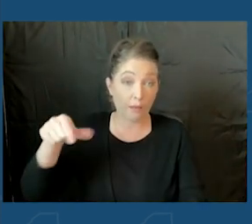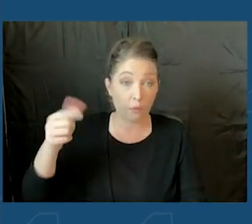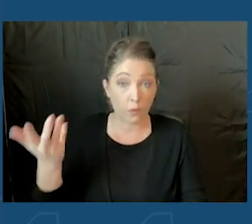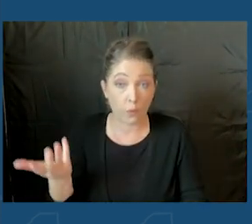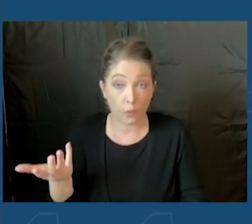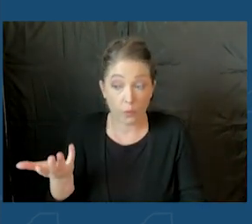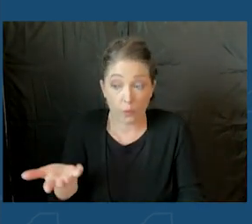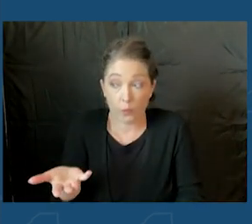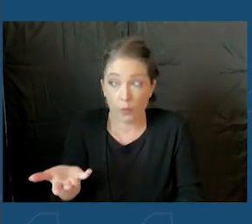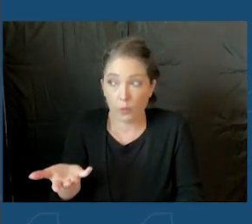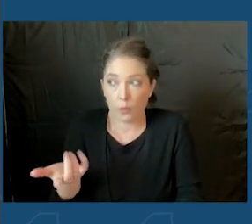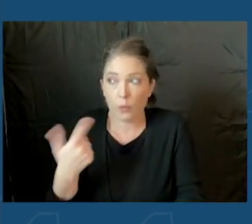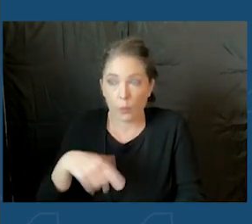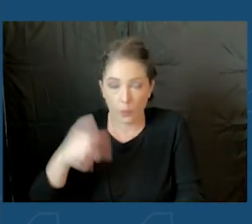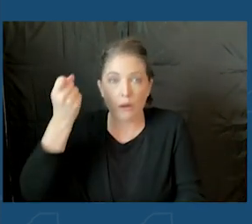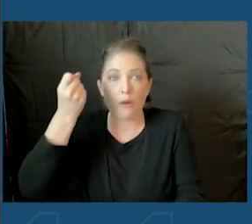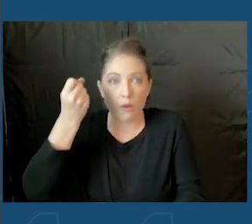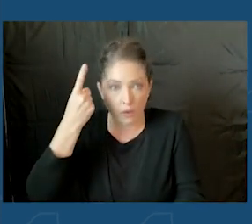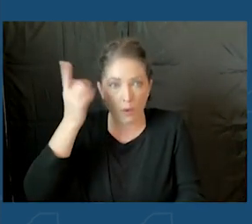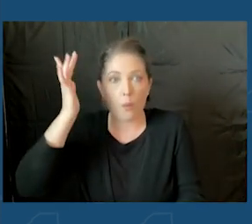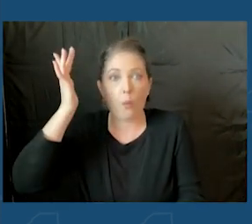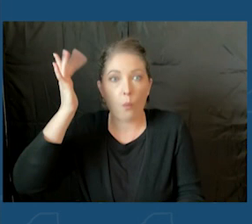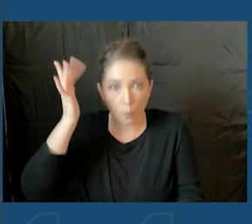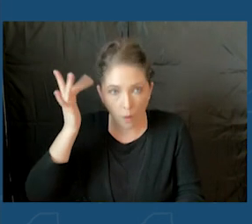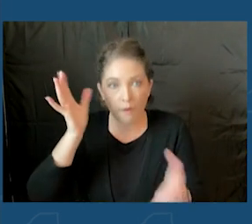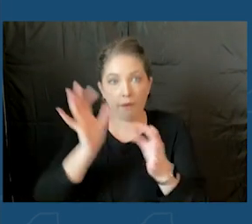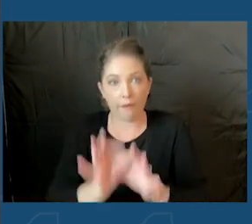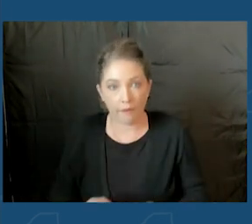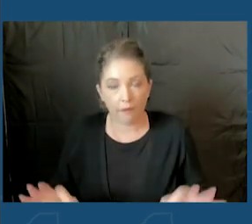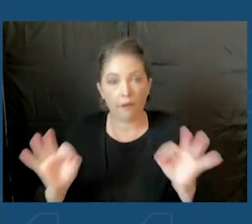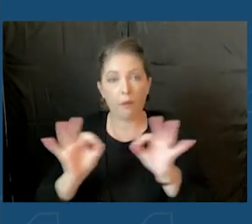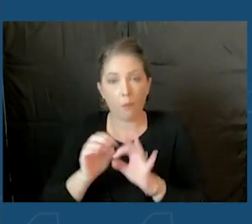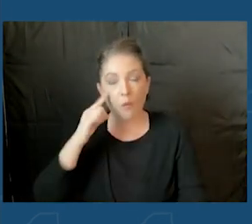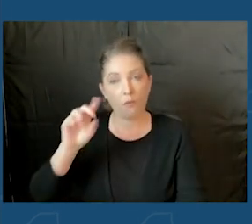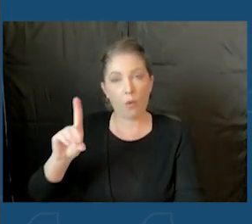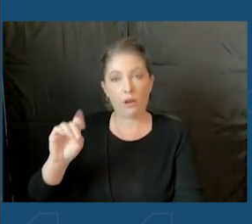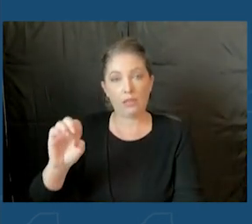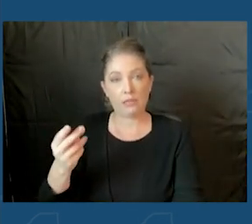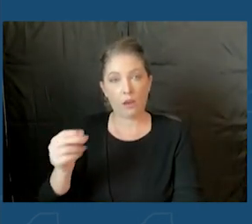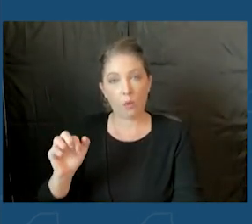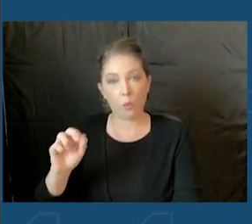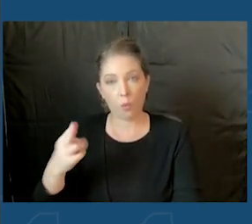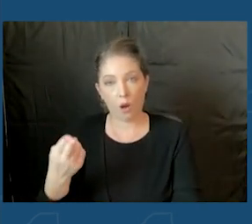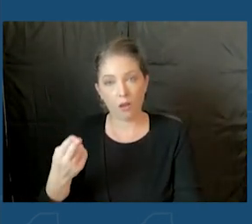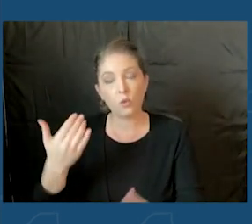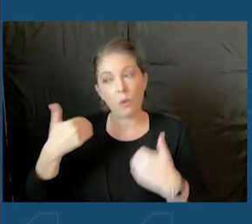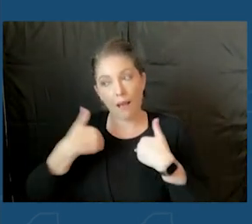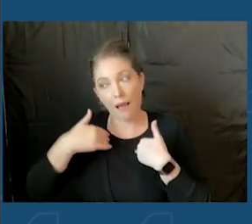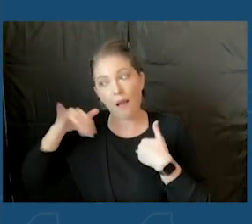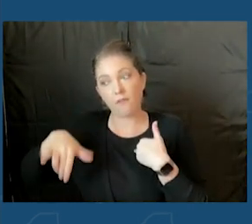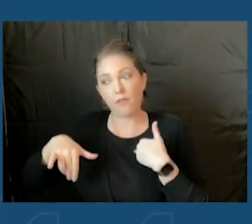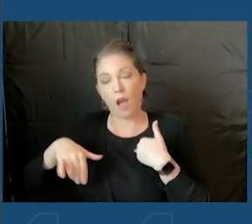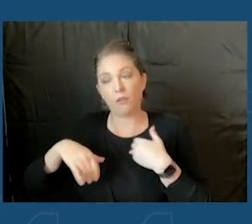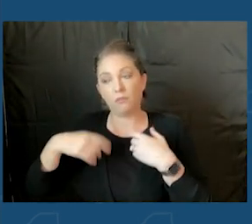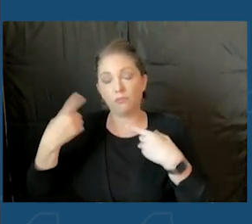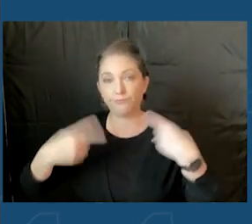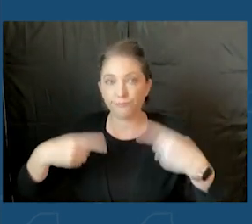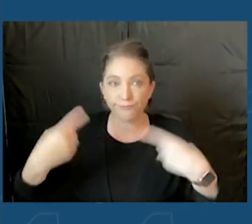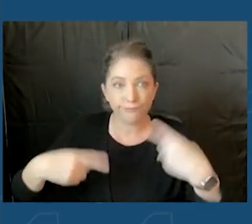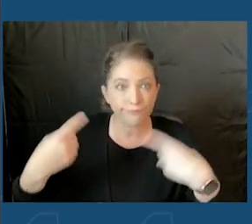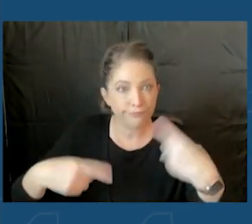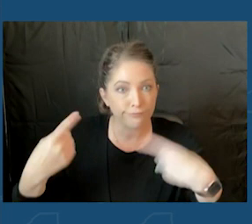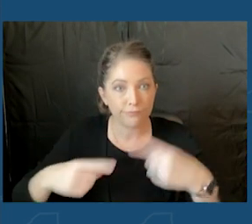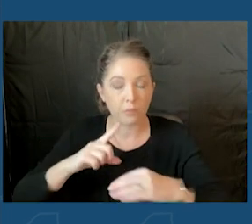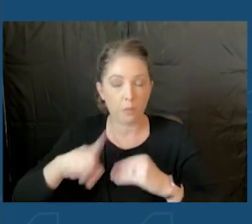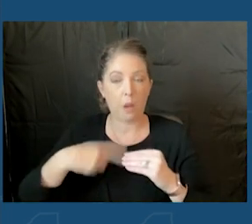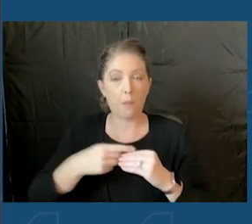we're understanding why it was so important for Deborah to have that long and important debate about a woman's